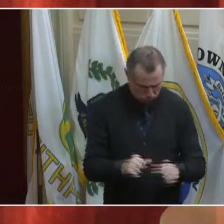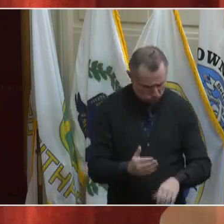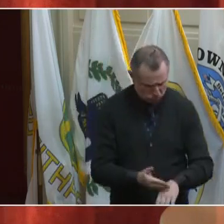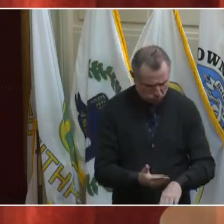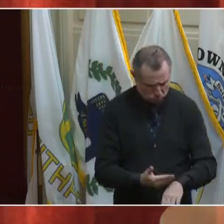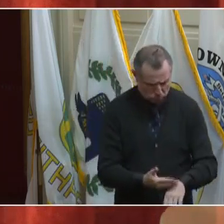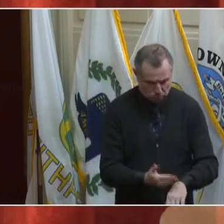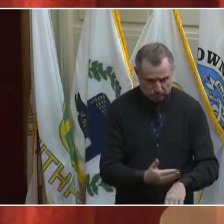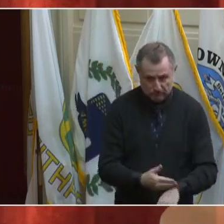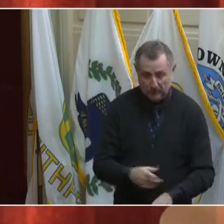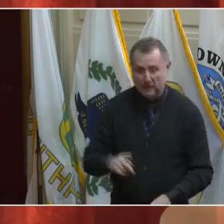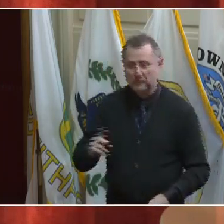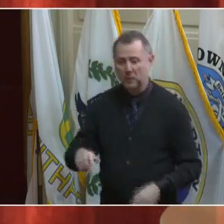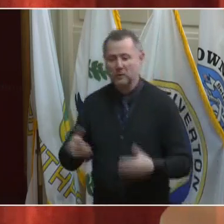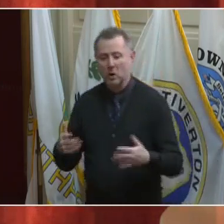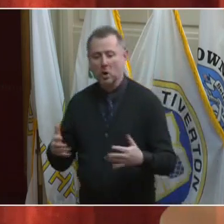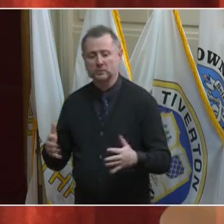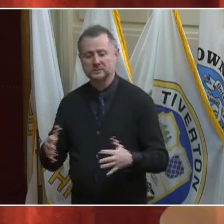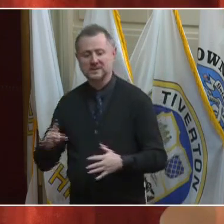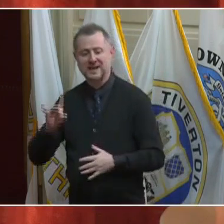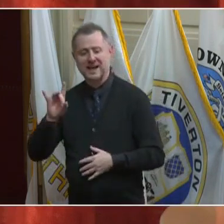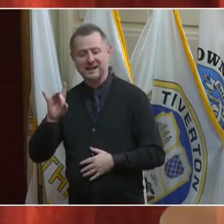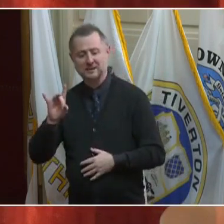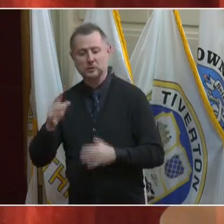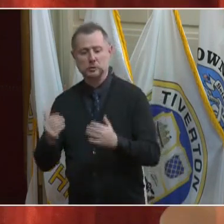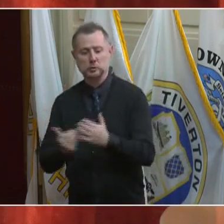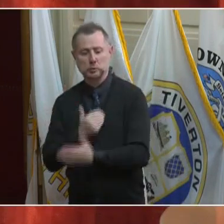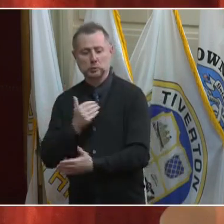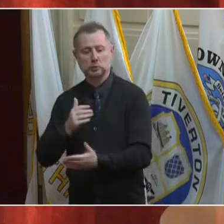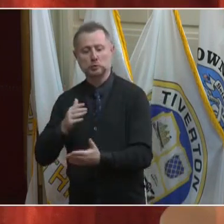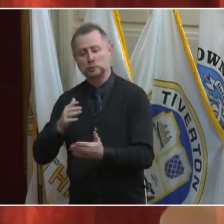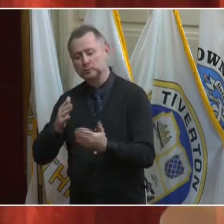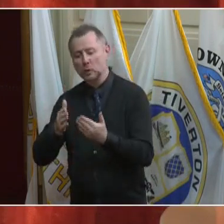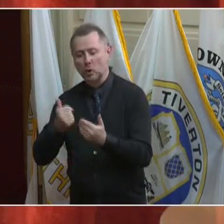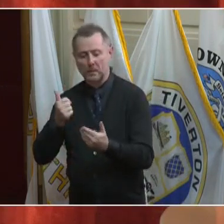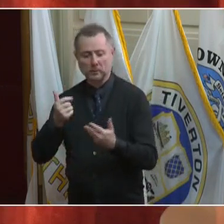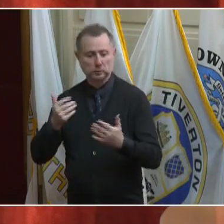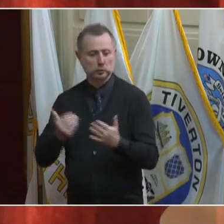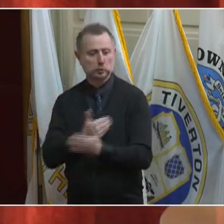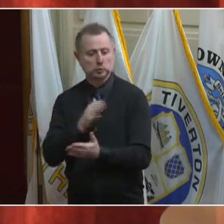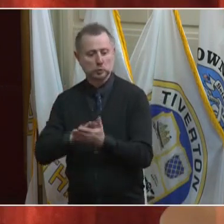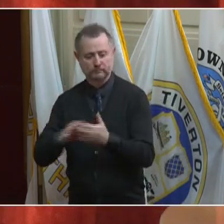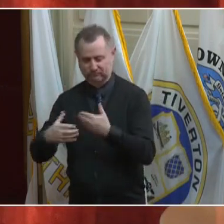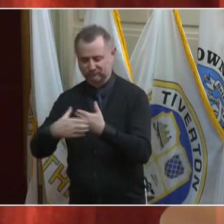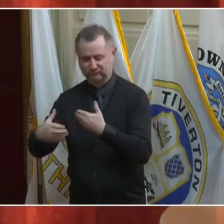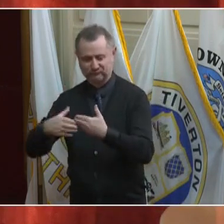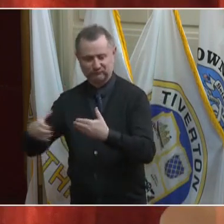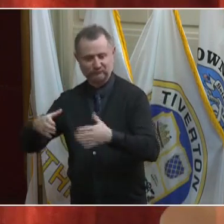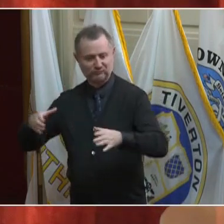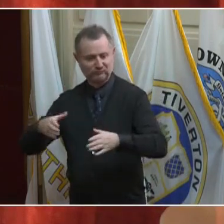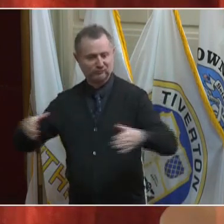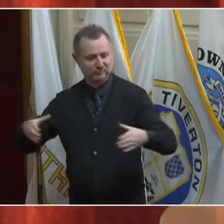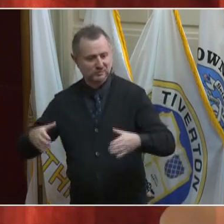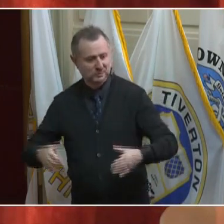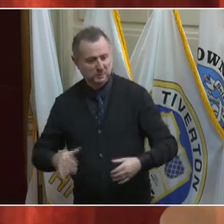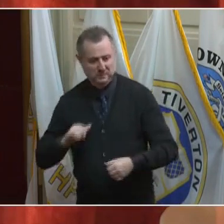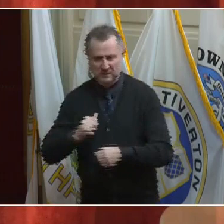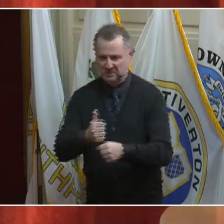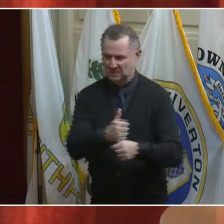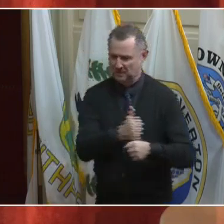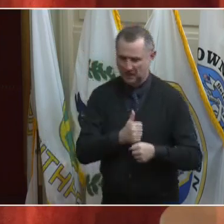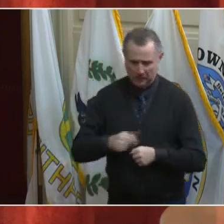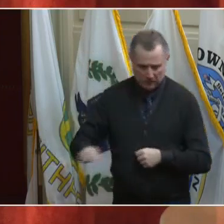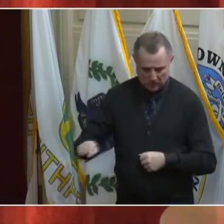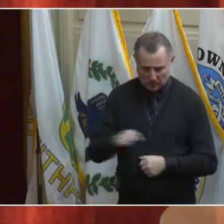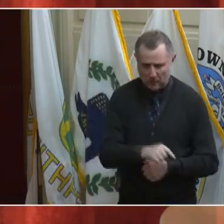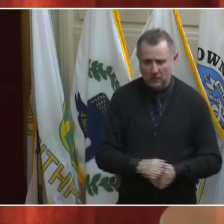Providence, there are already 8 new or like new construction projects in progress, with additional new